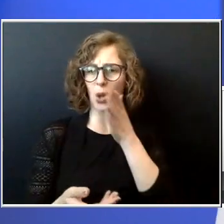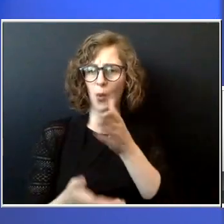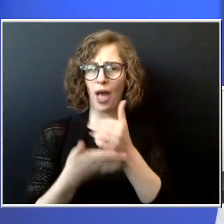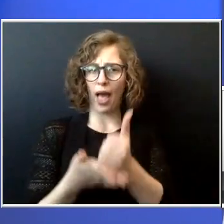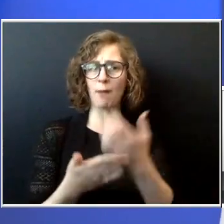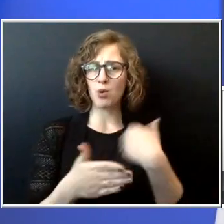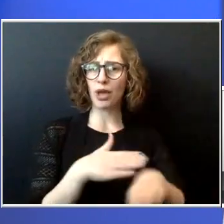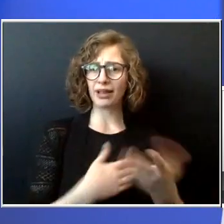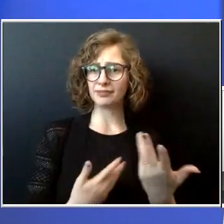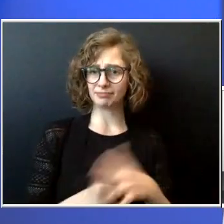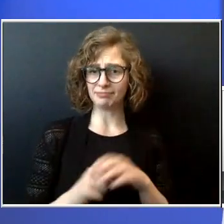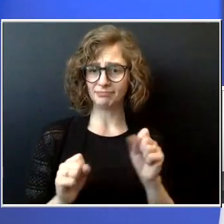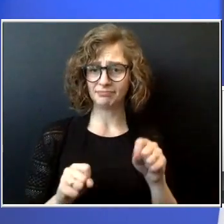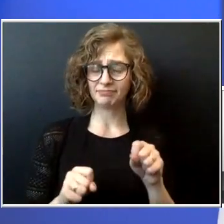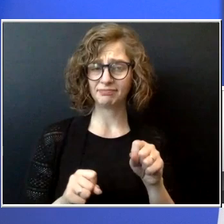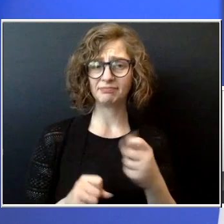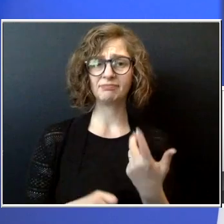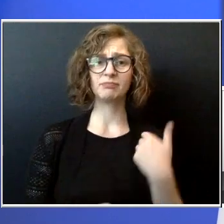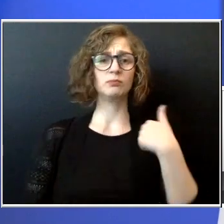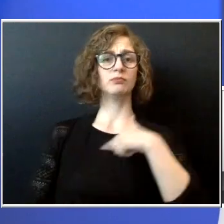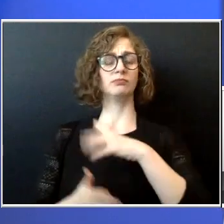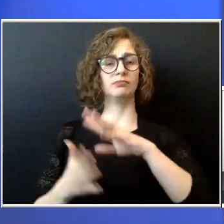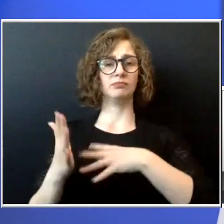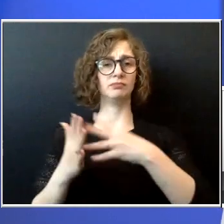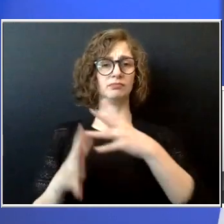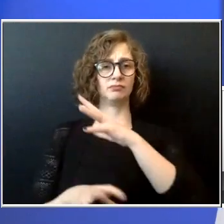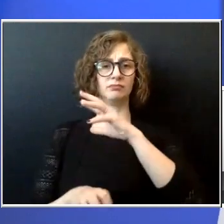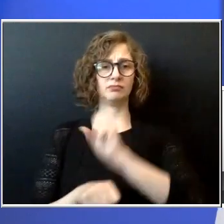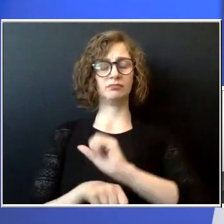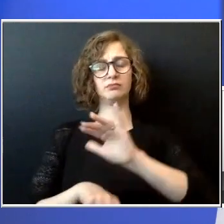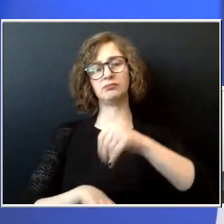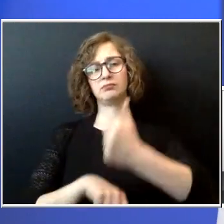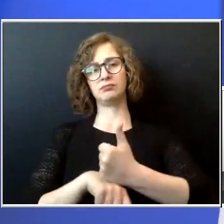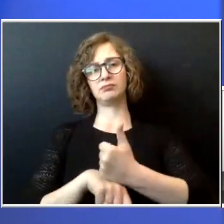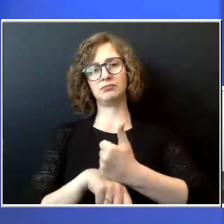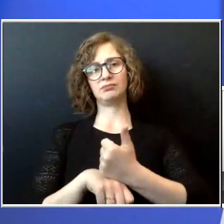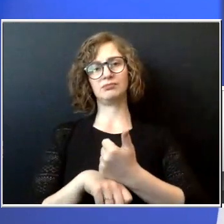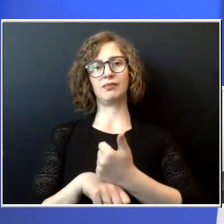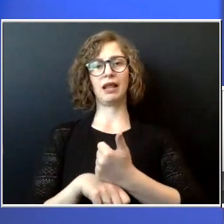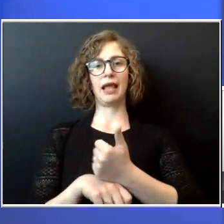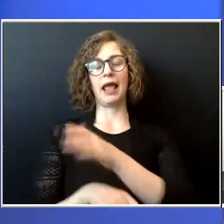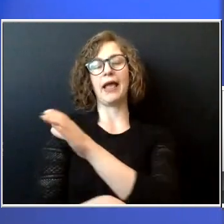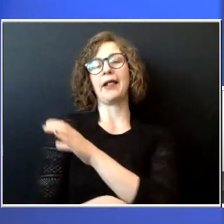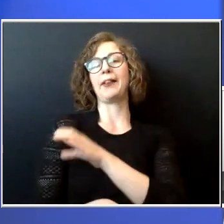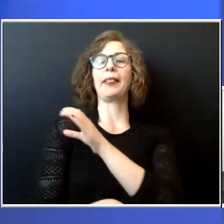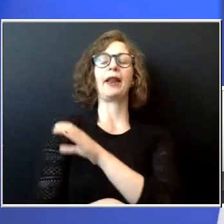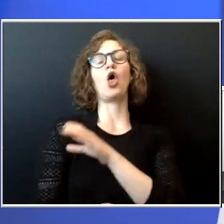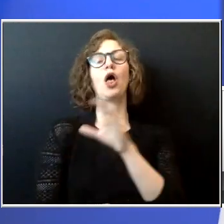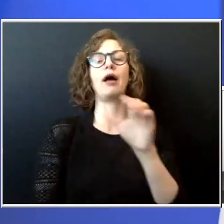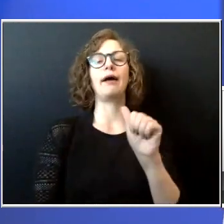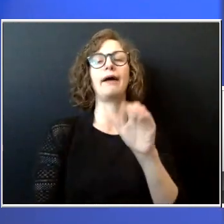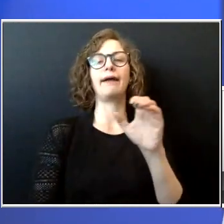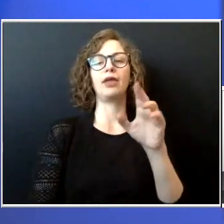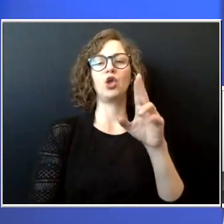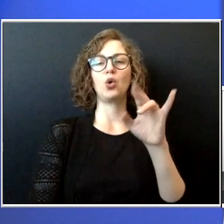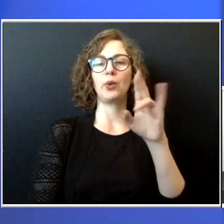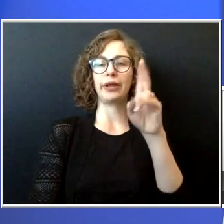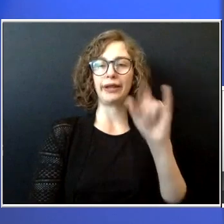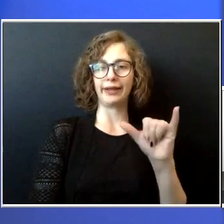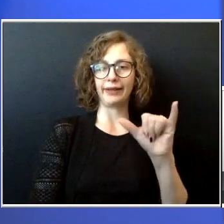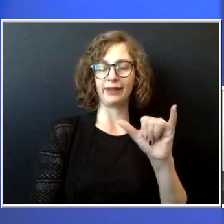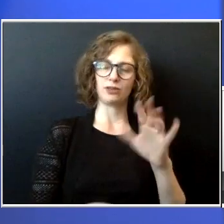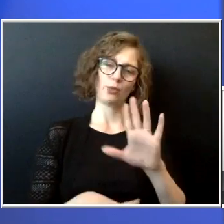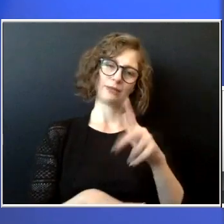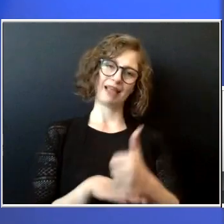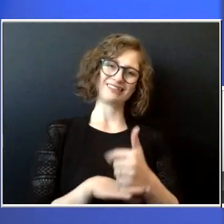we schedule our appointments based on we call it clinical acuity, like based on the severity. So there's always somebody who's going to